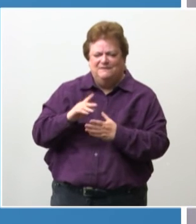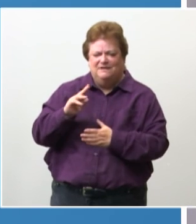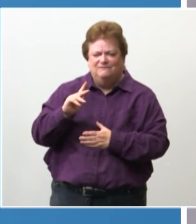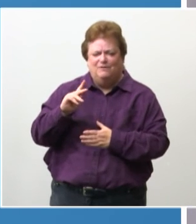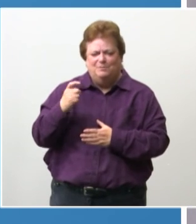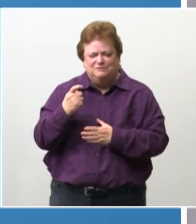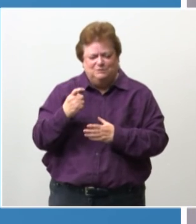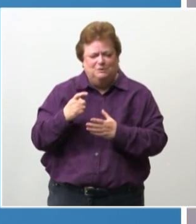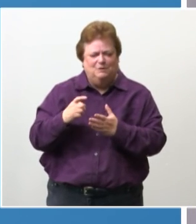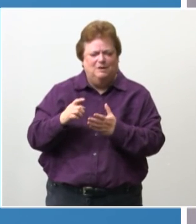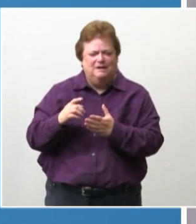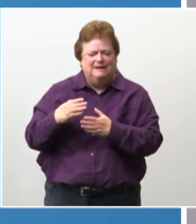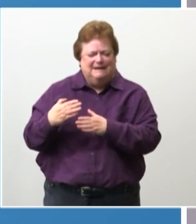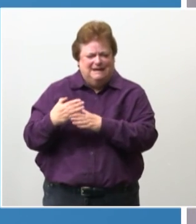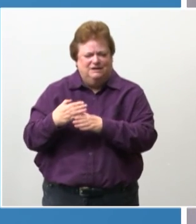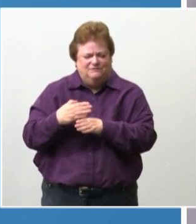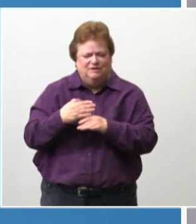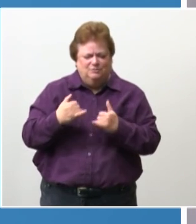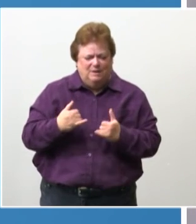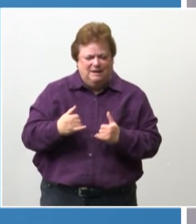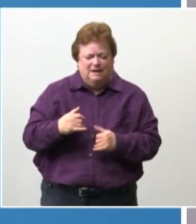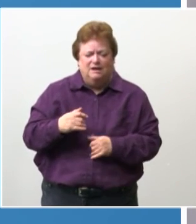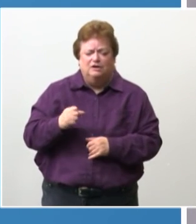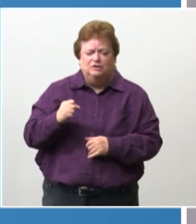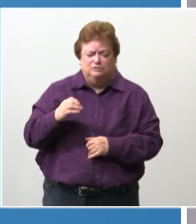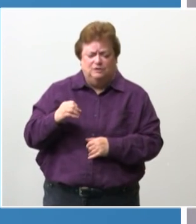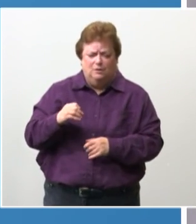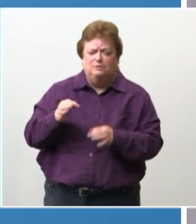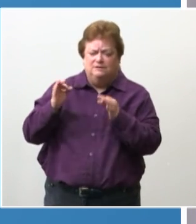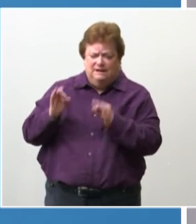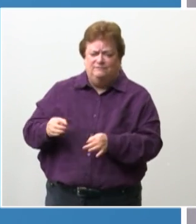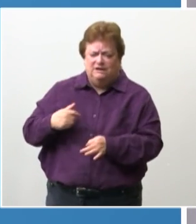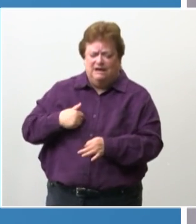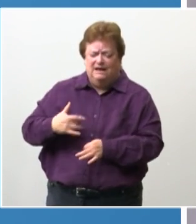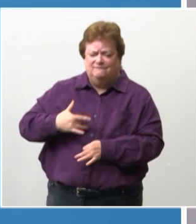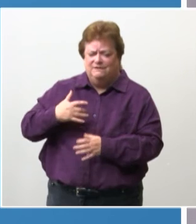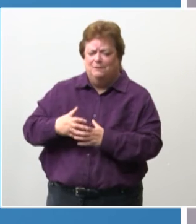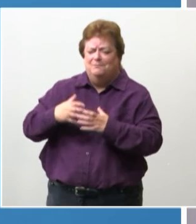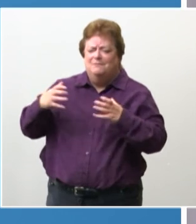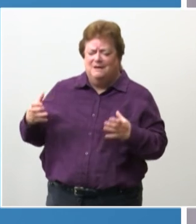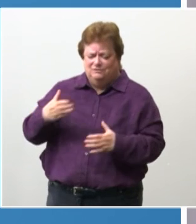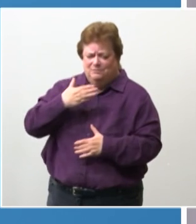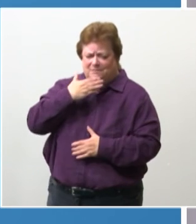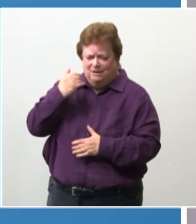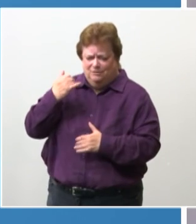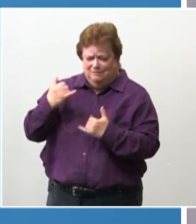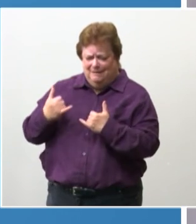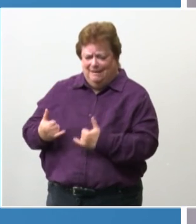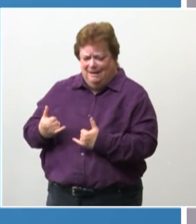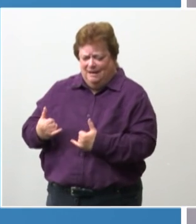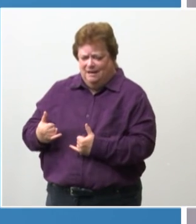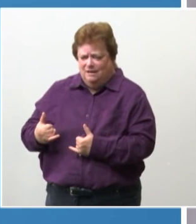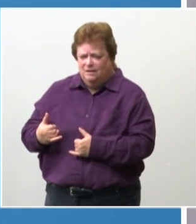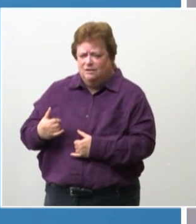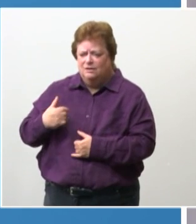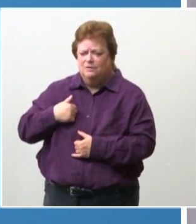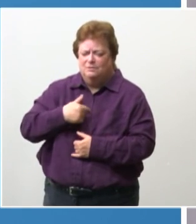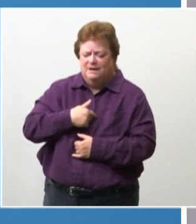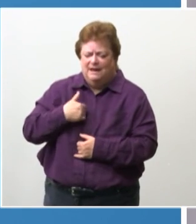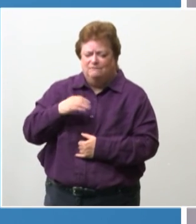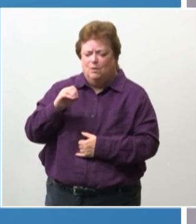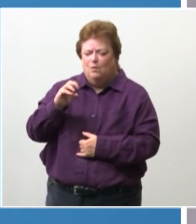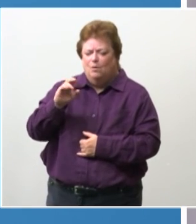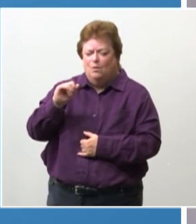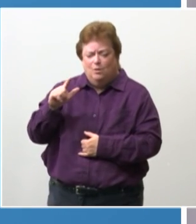now. So I definitely feel much better about where we're at. We have oral